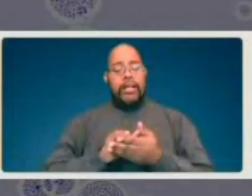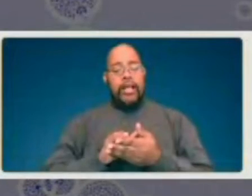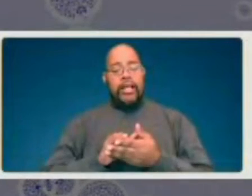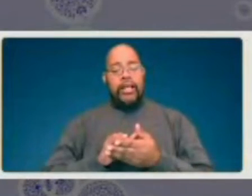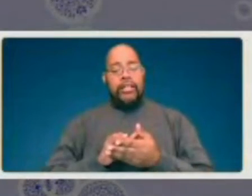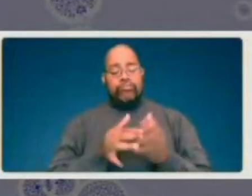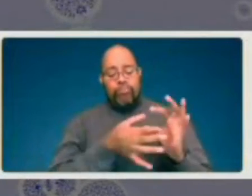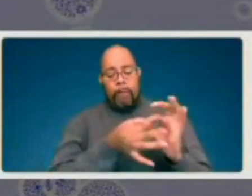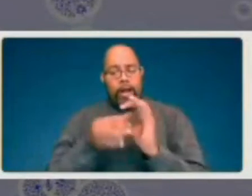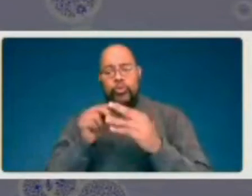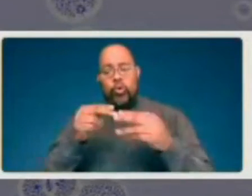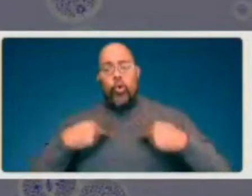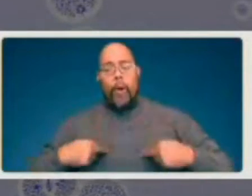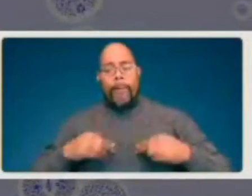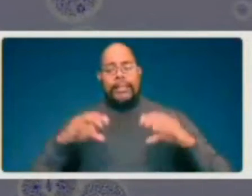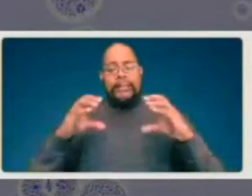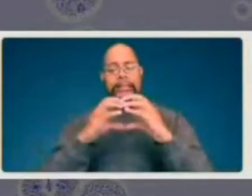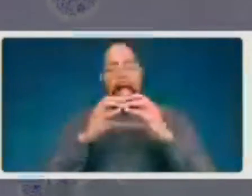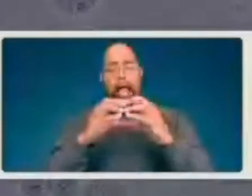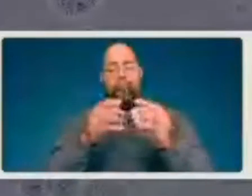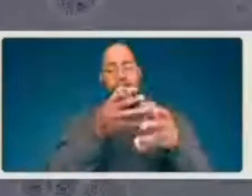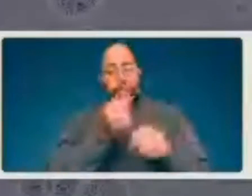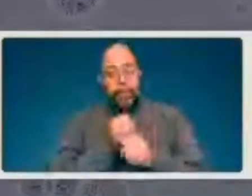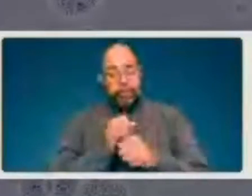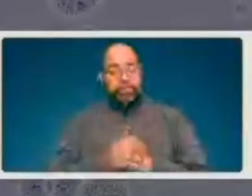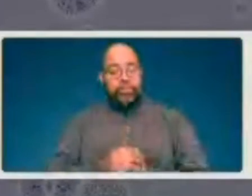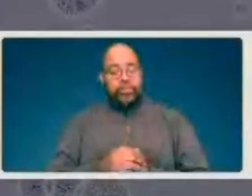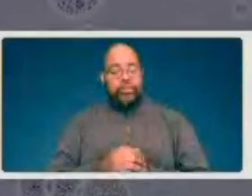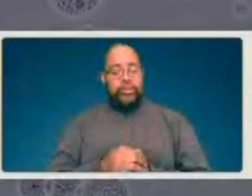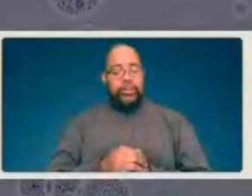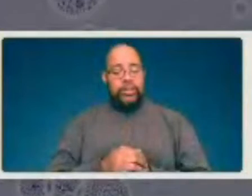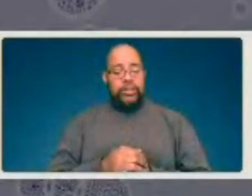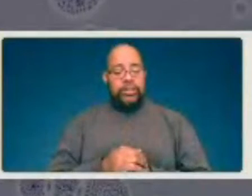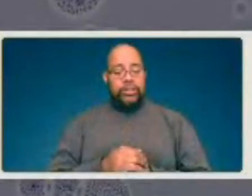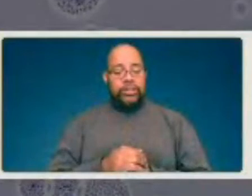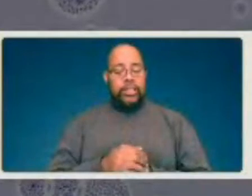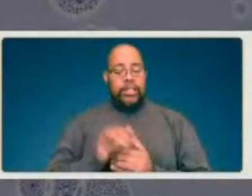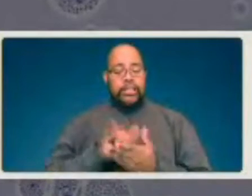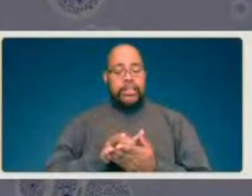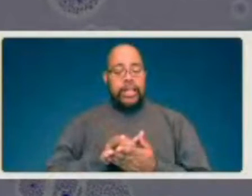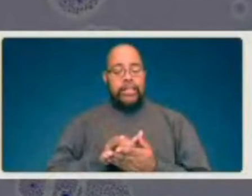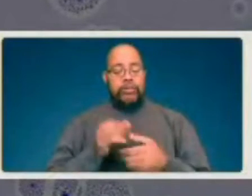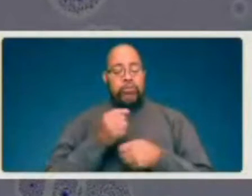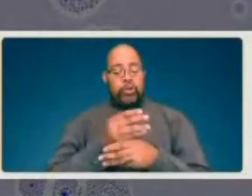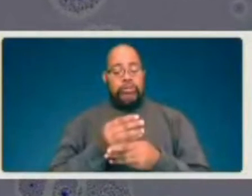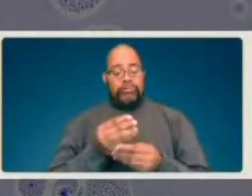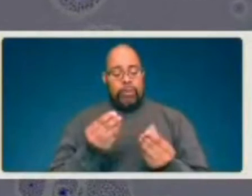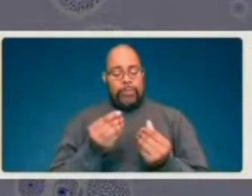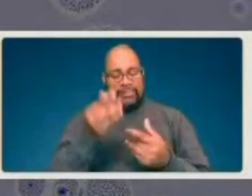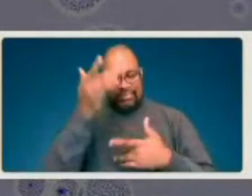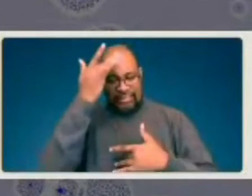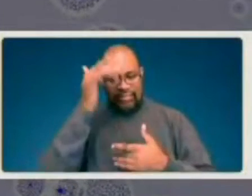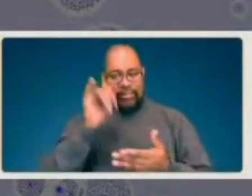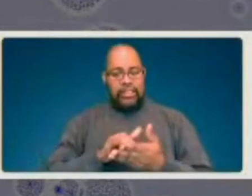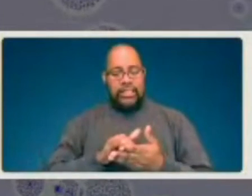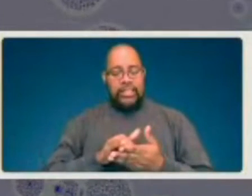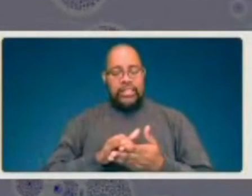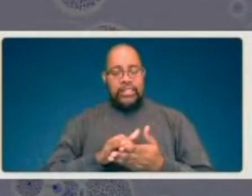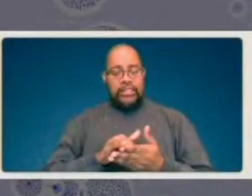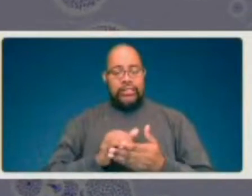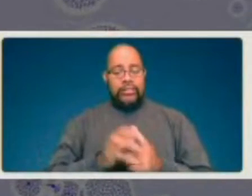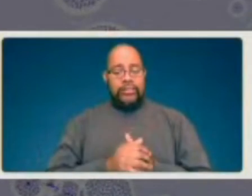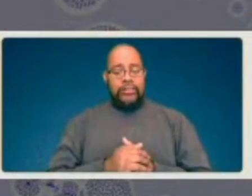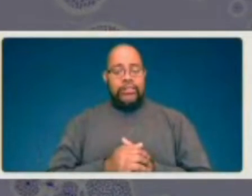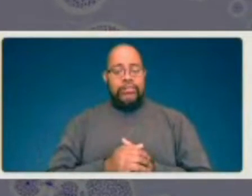to a human cell receptor, and has been principal antigens in current vaccines and targets for